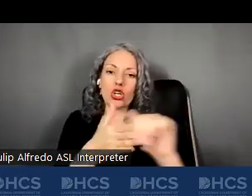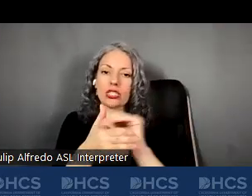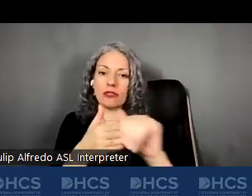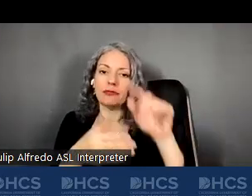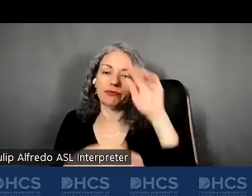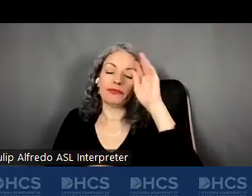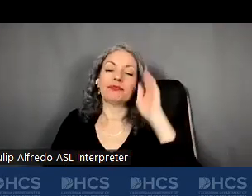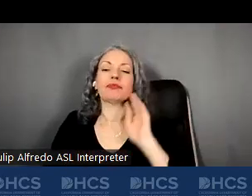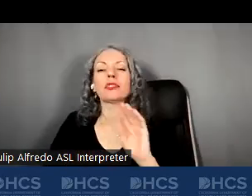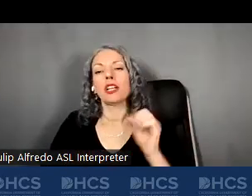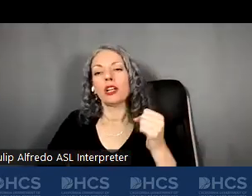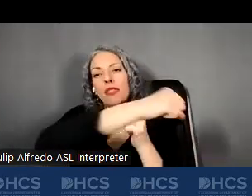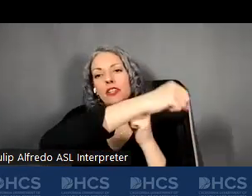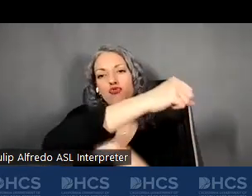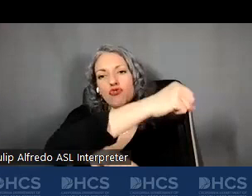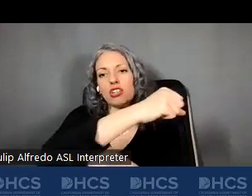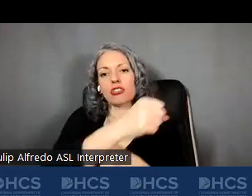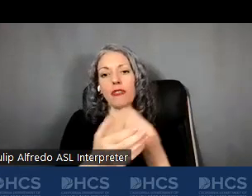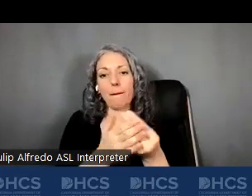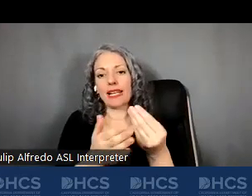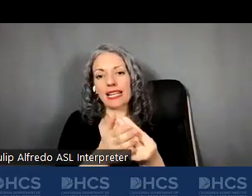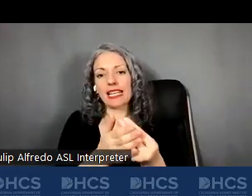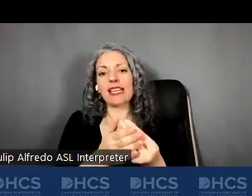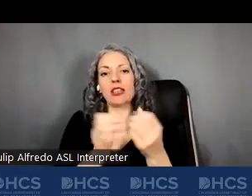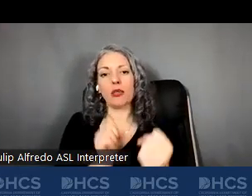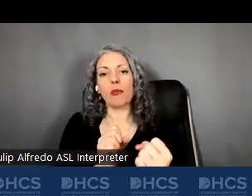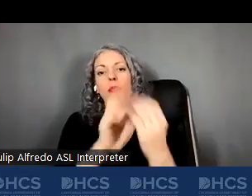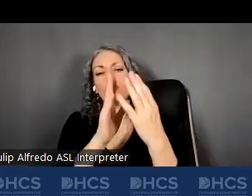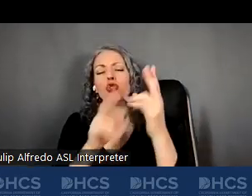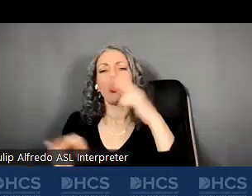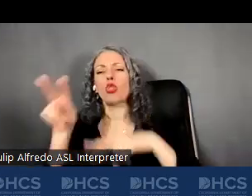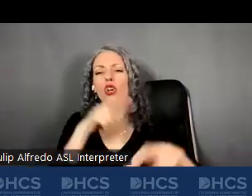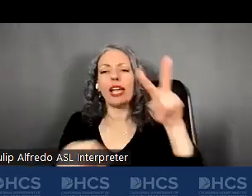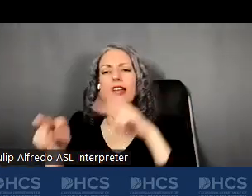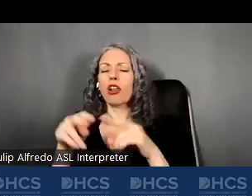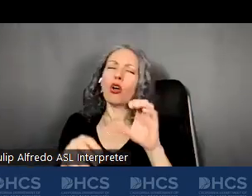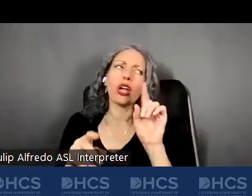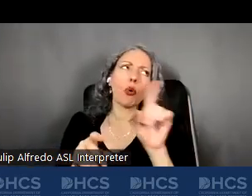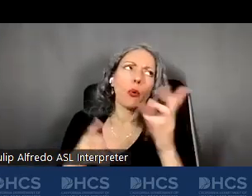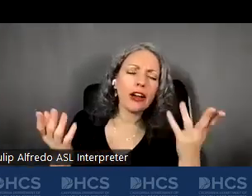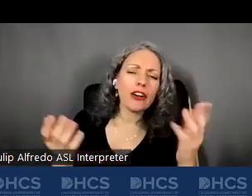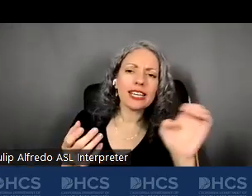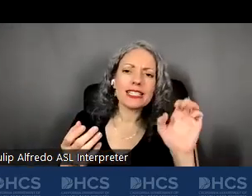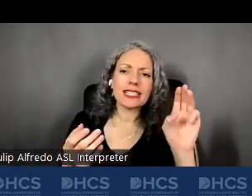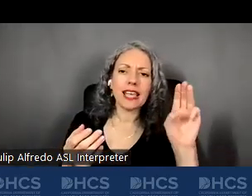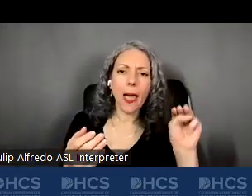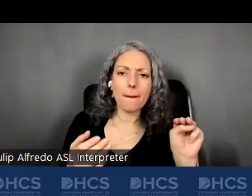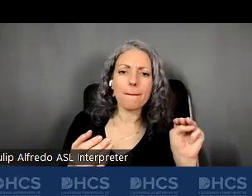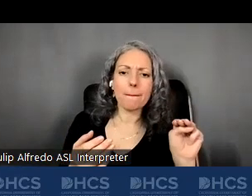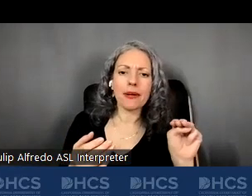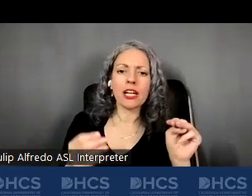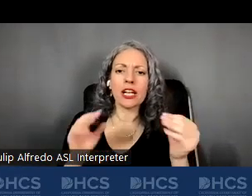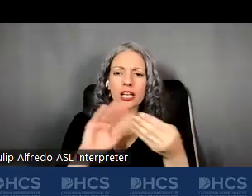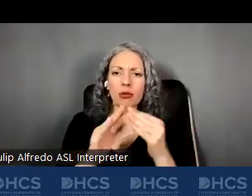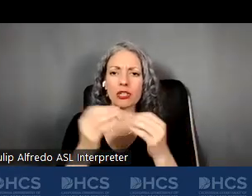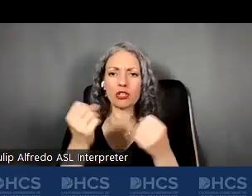those funding goals is really, we're taking a data-driven approach, taking a look at, okay, where are ECM and community support